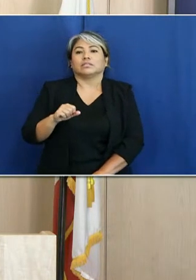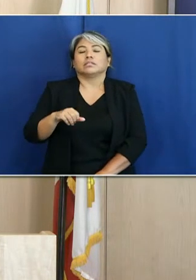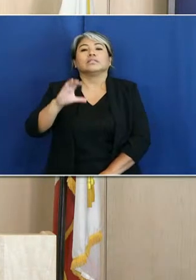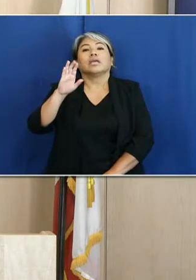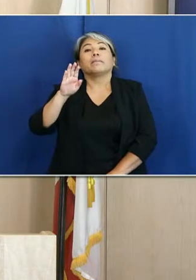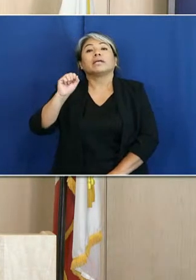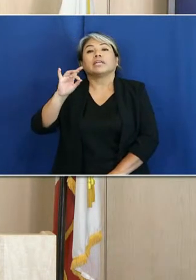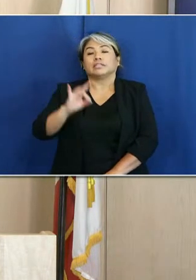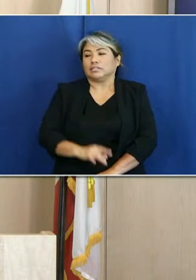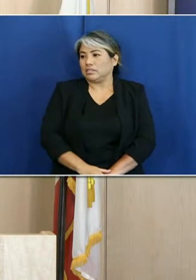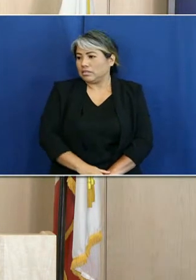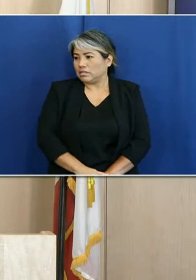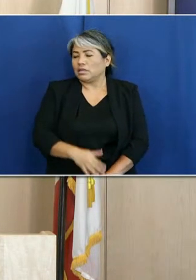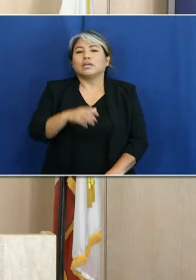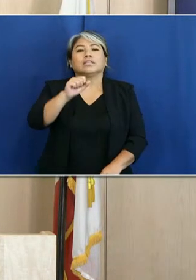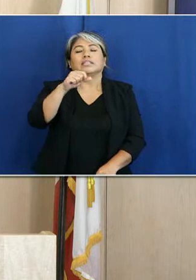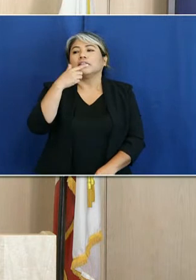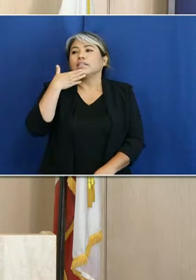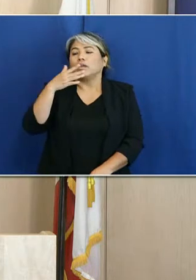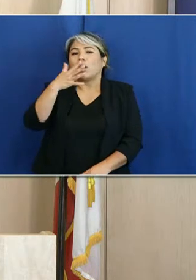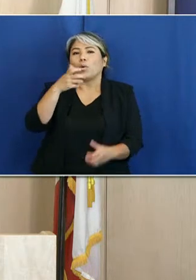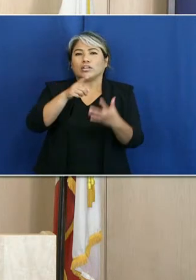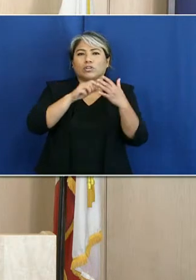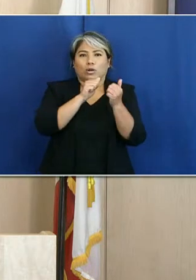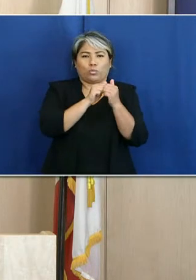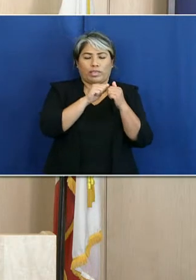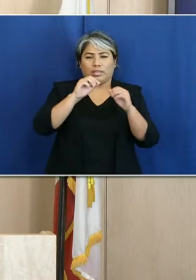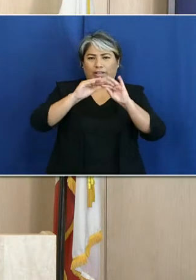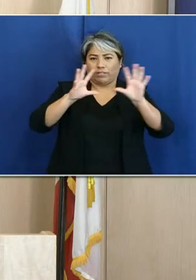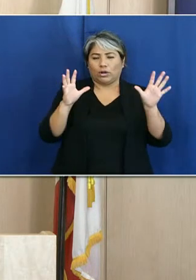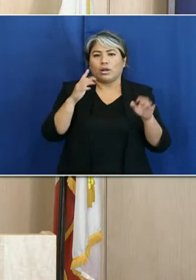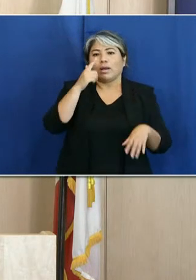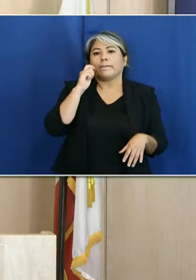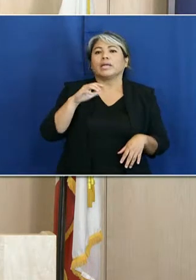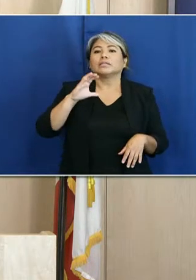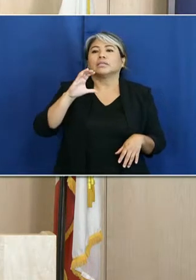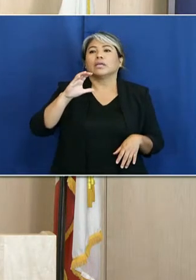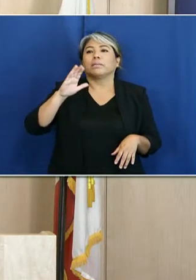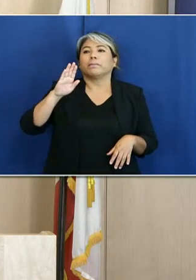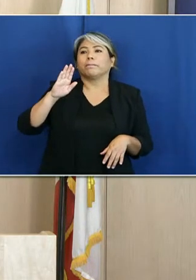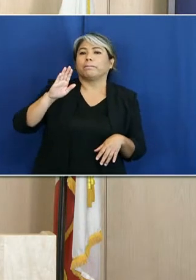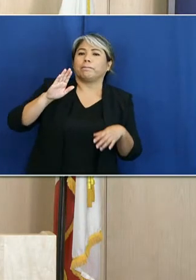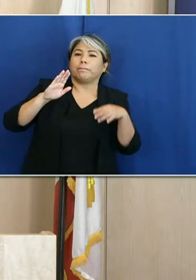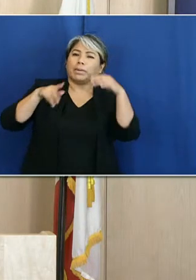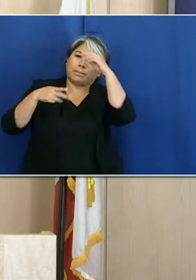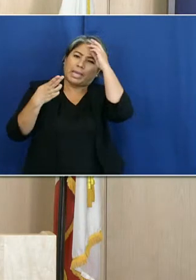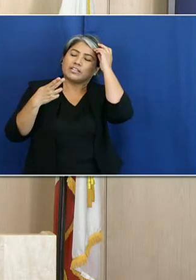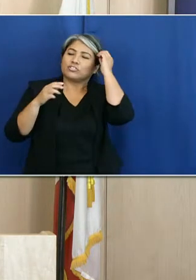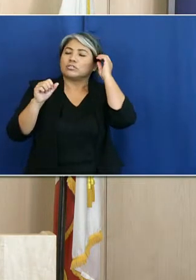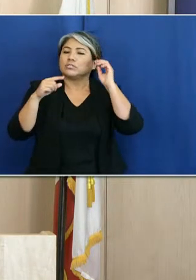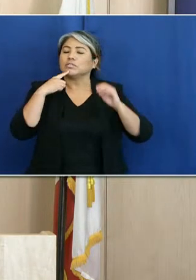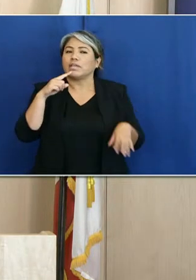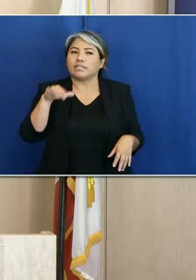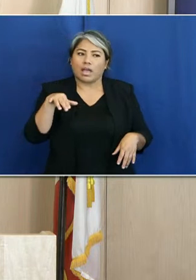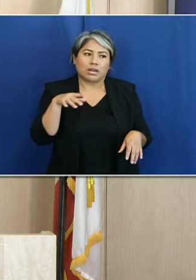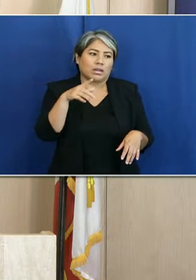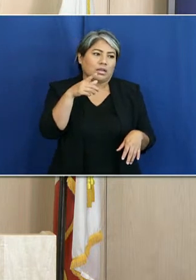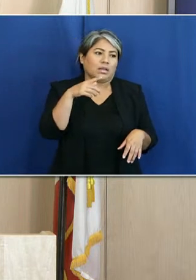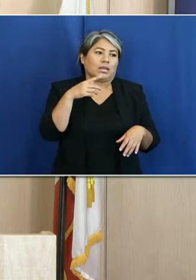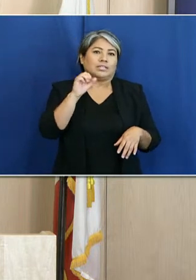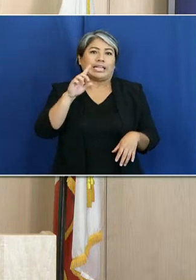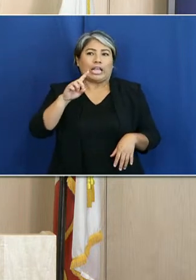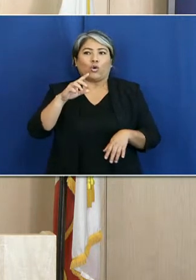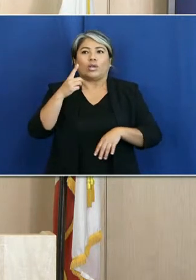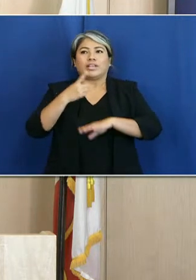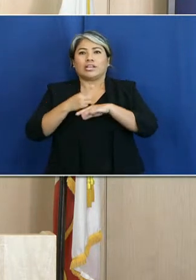Thank you. I just wanted to start first with a clarification because CDPH updated its site this afternoon to show that San Diego is on day 2,